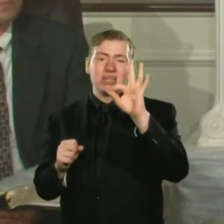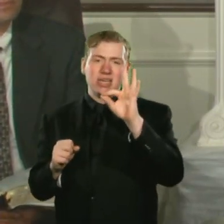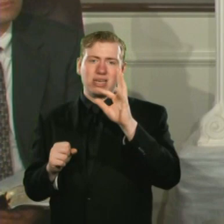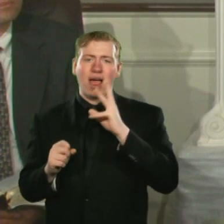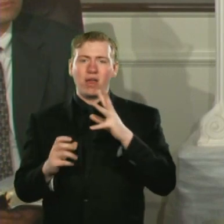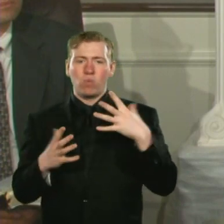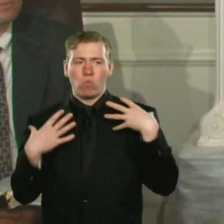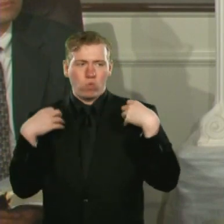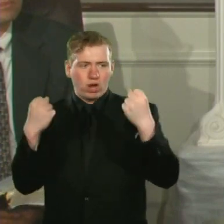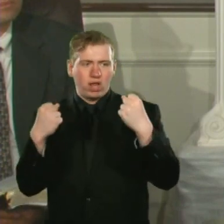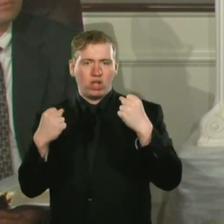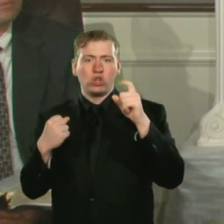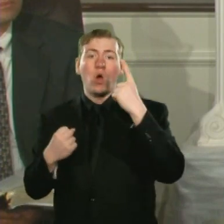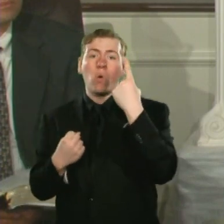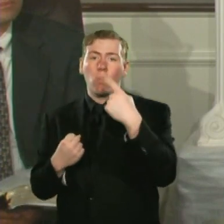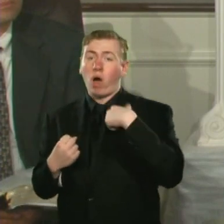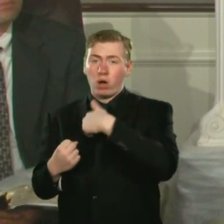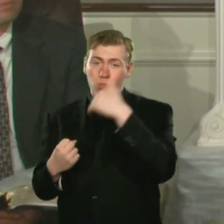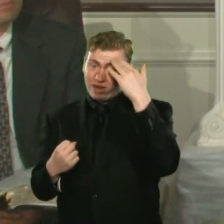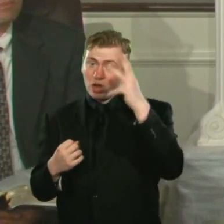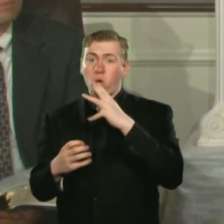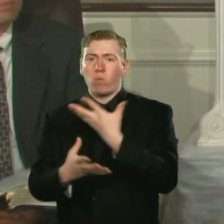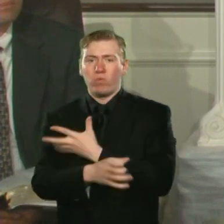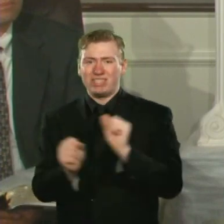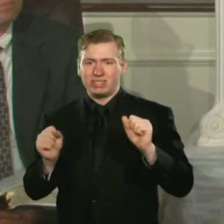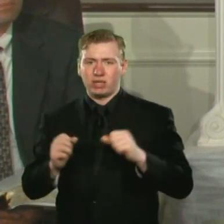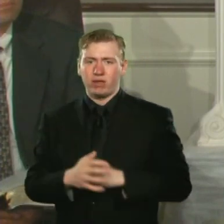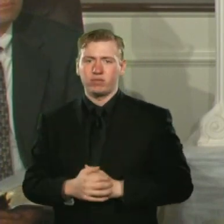were healed. 1 we know that was saved.